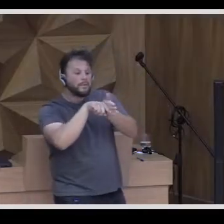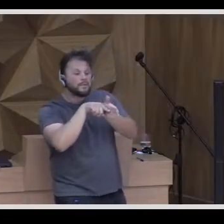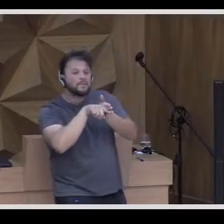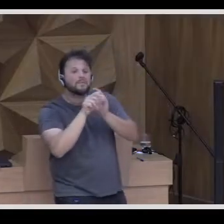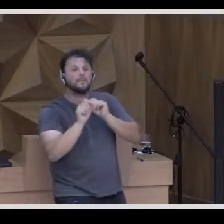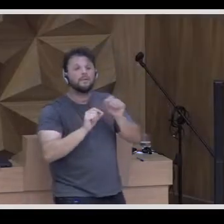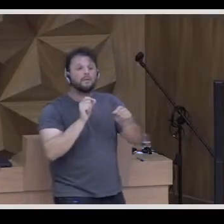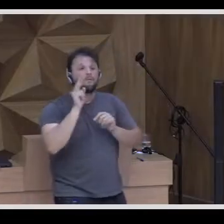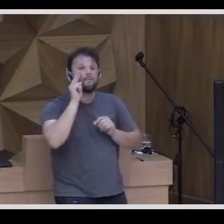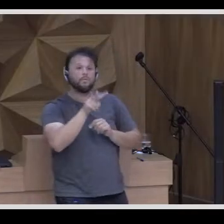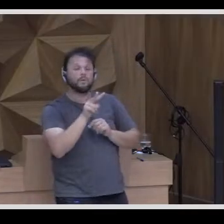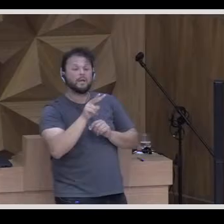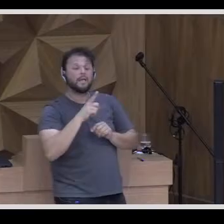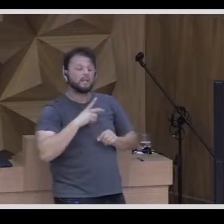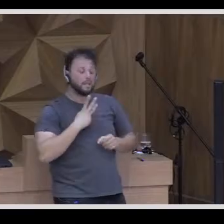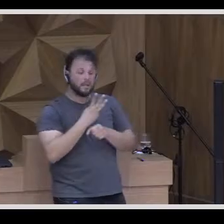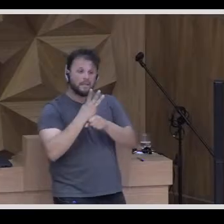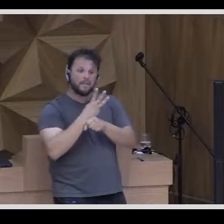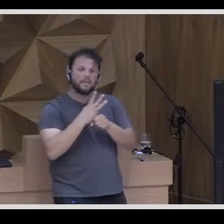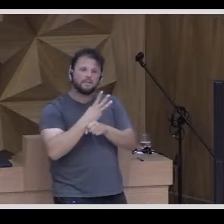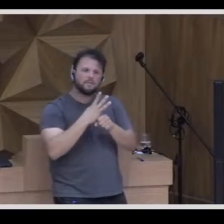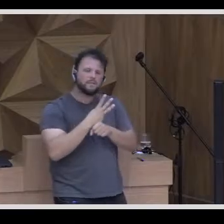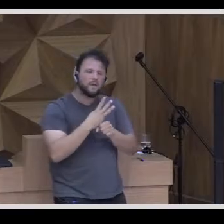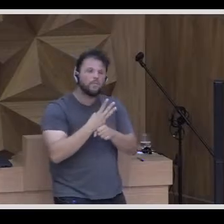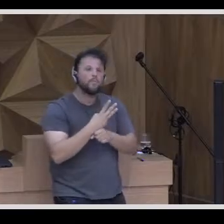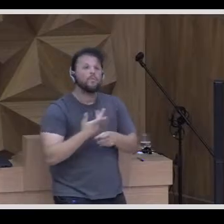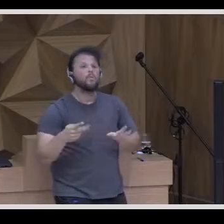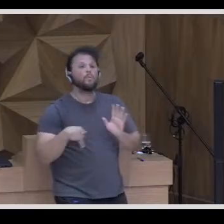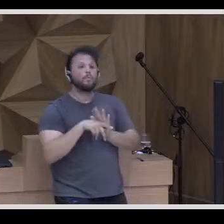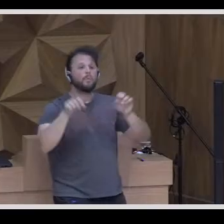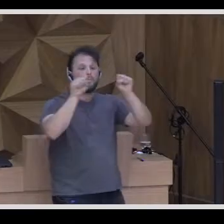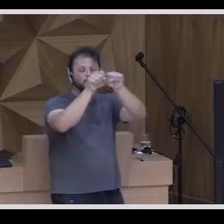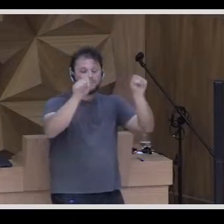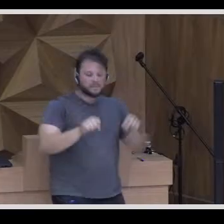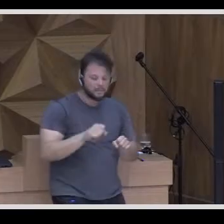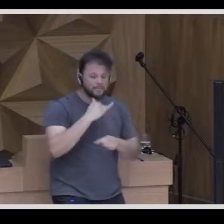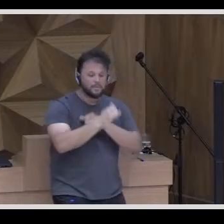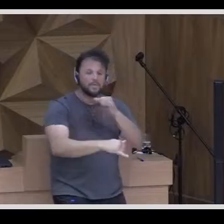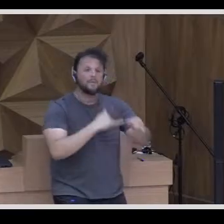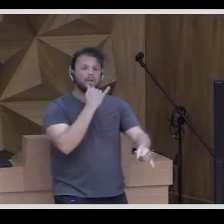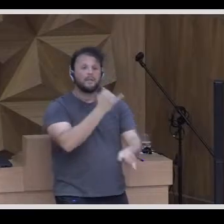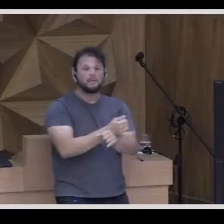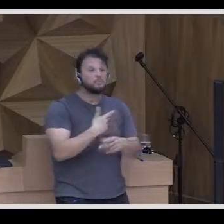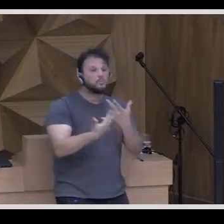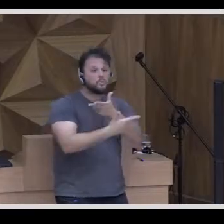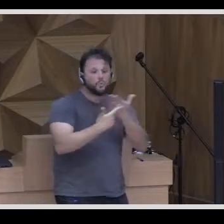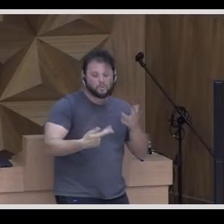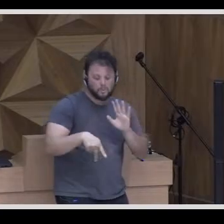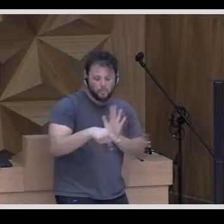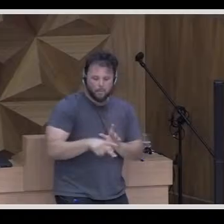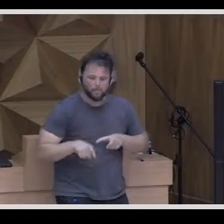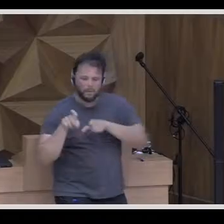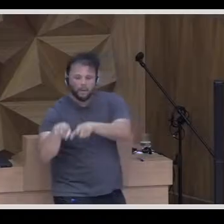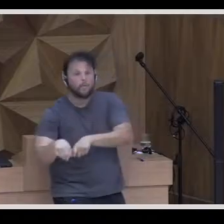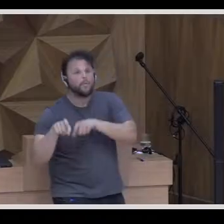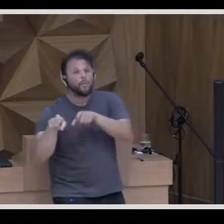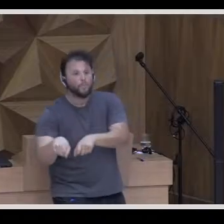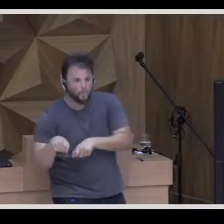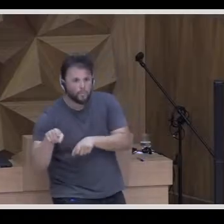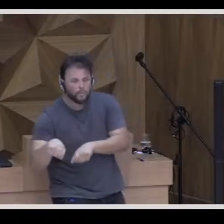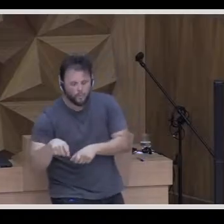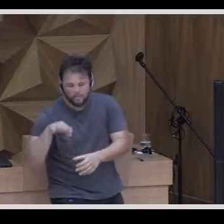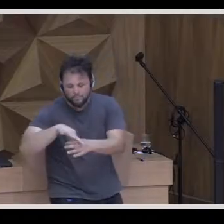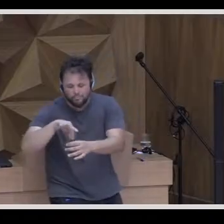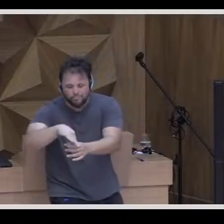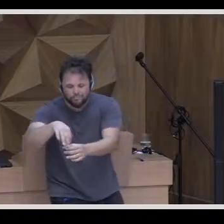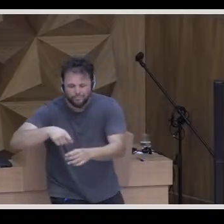on sort of IoT ecosystems for farming. And when I started working with them, it was the first time anyone had asked the